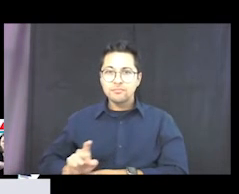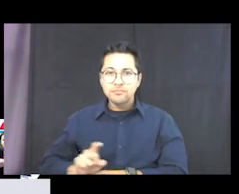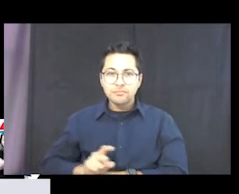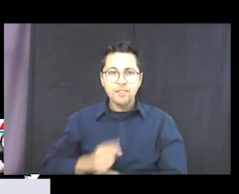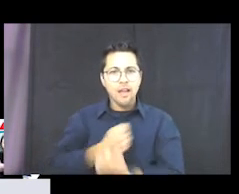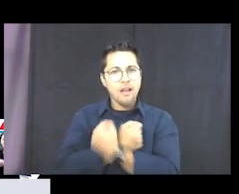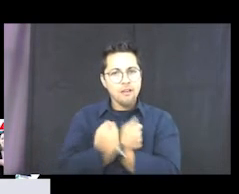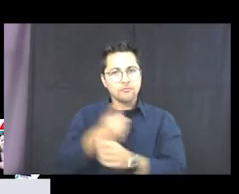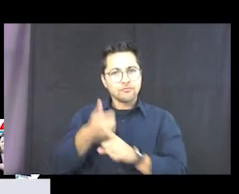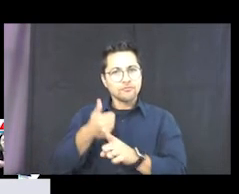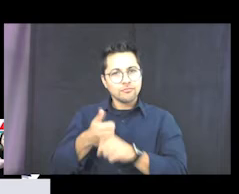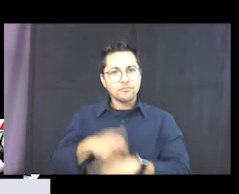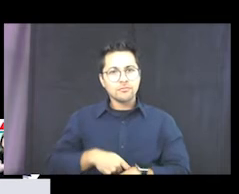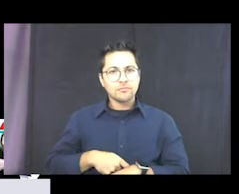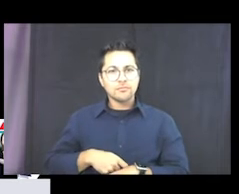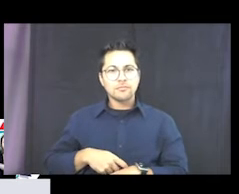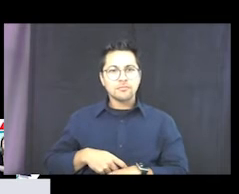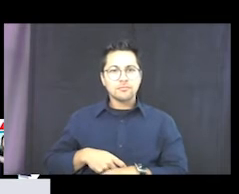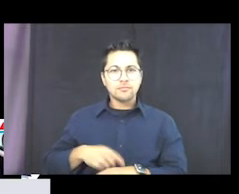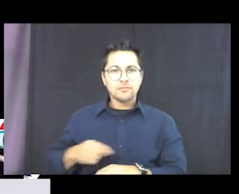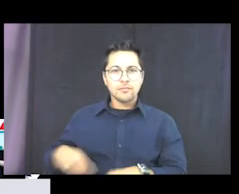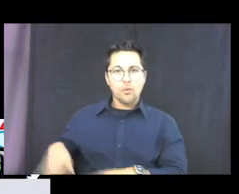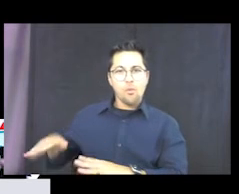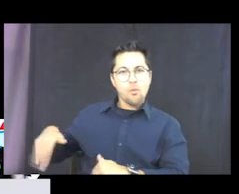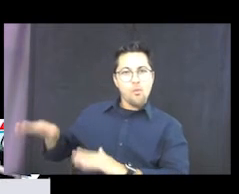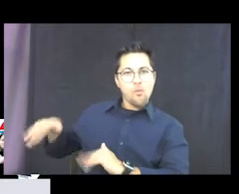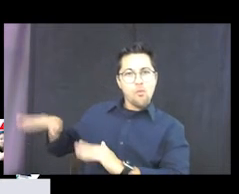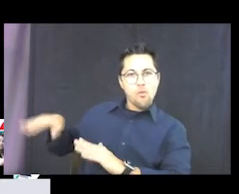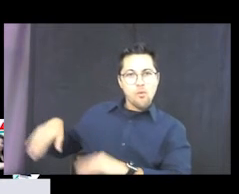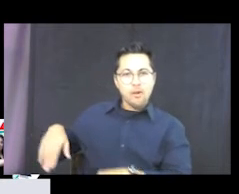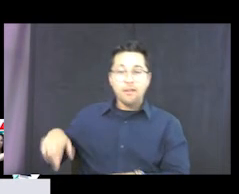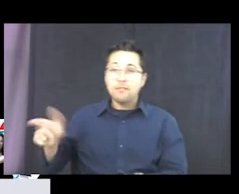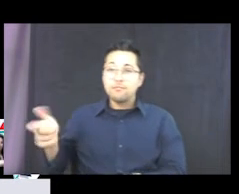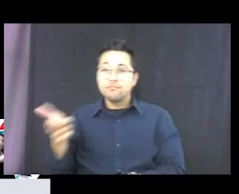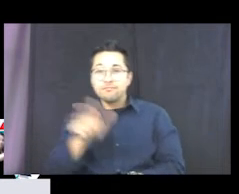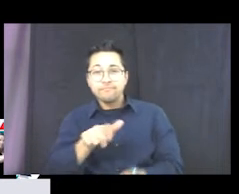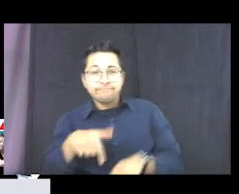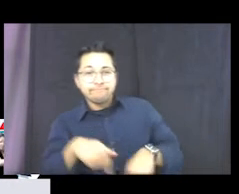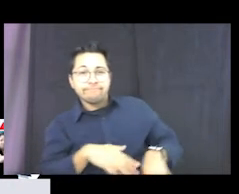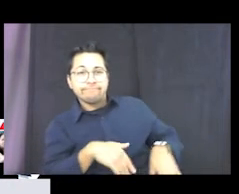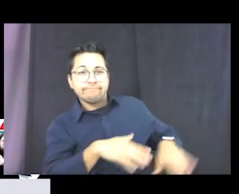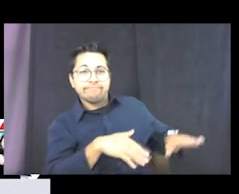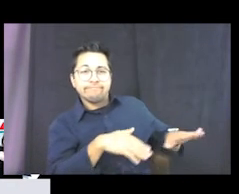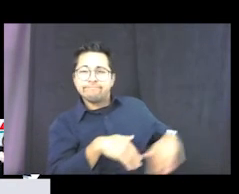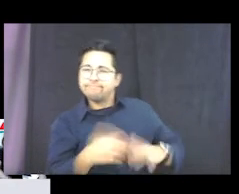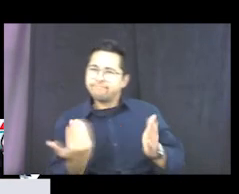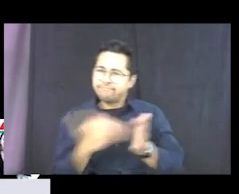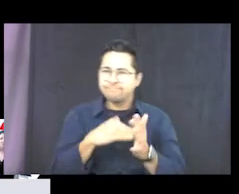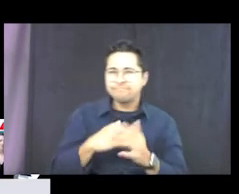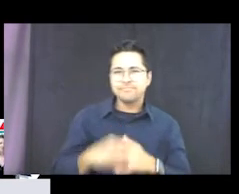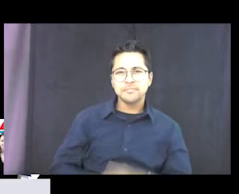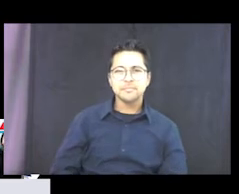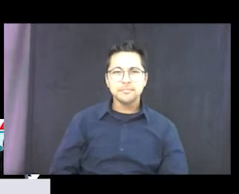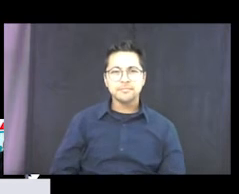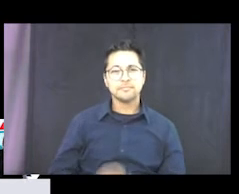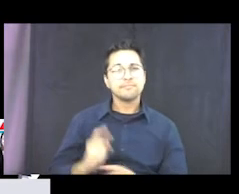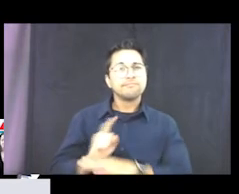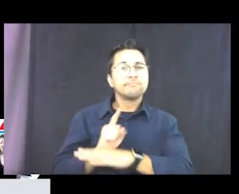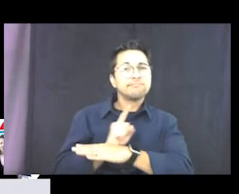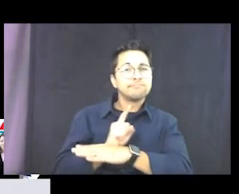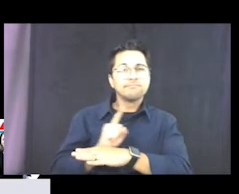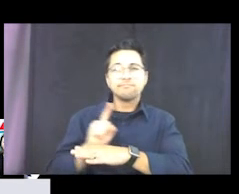my bones. Now kind of hula hand. Those electric wavy Other side. waves turn it on. Repeat the whole thing. All through my Shift.